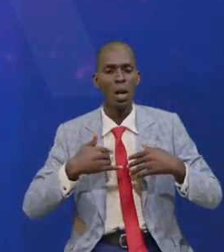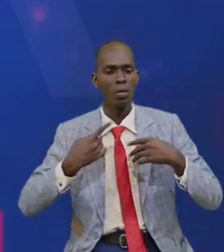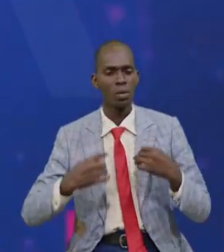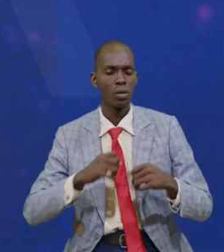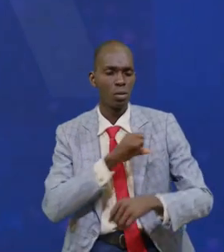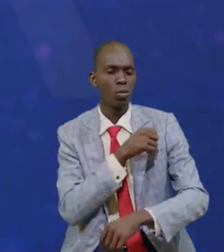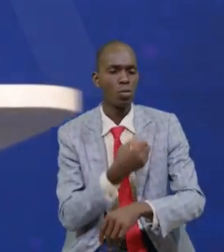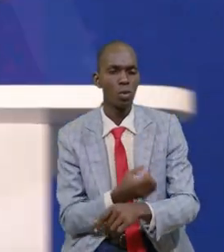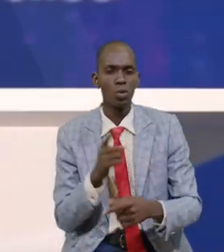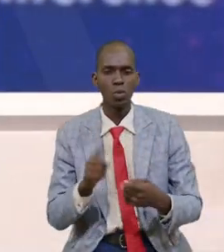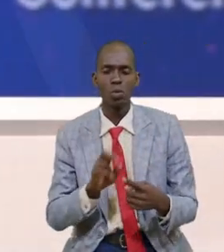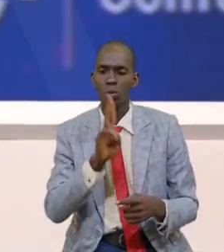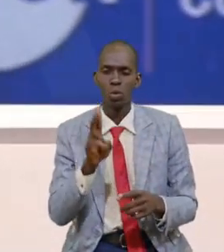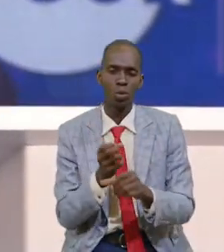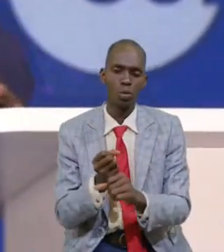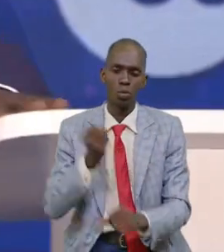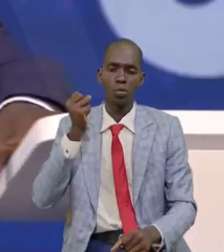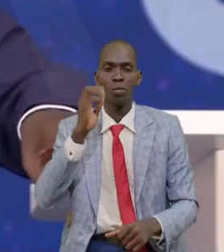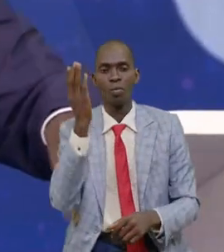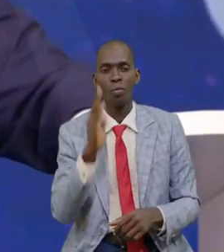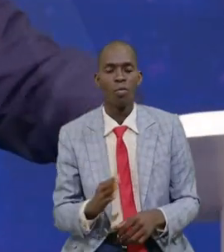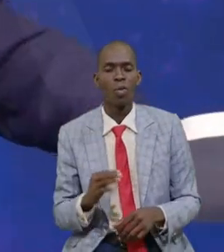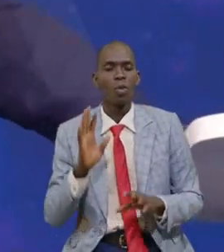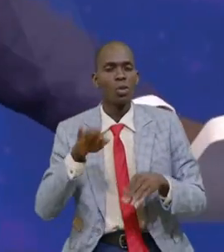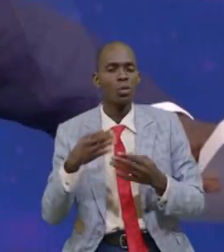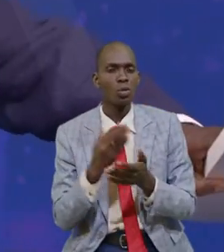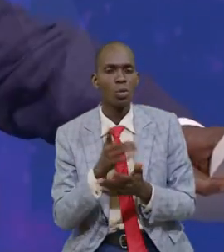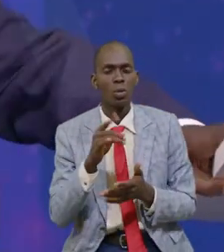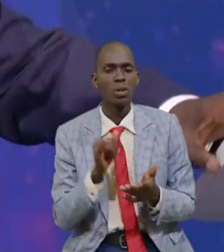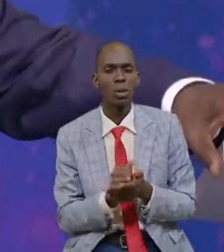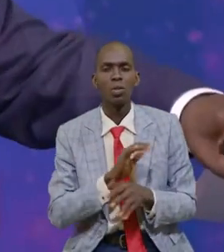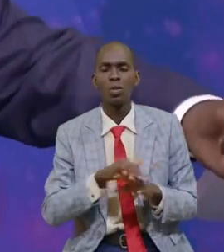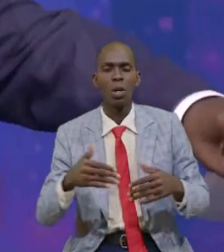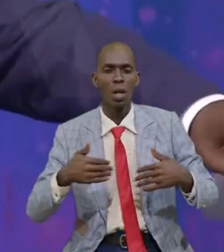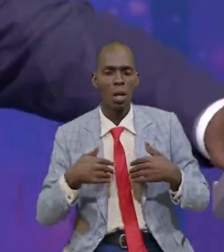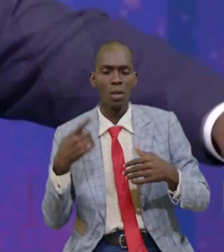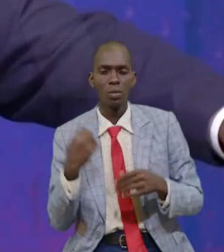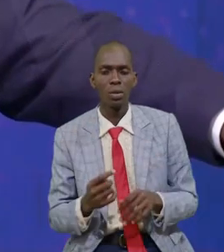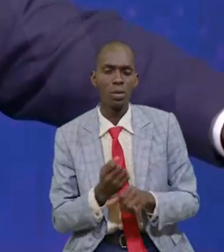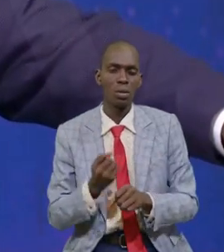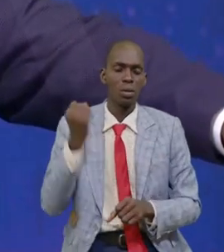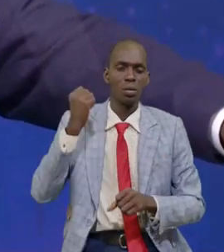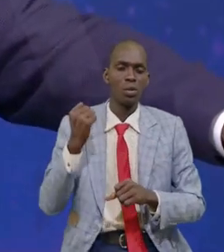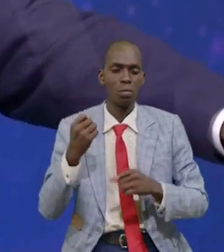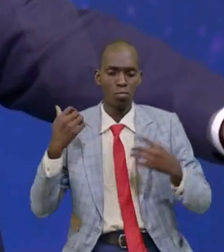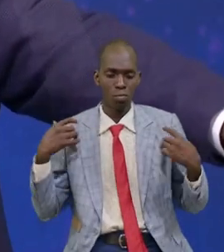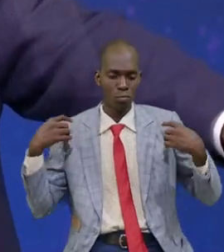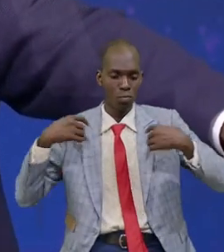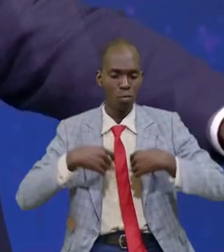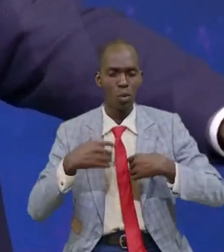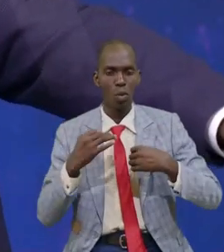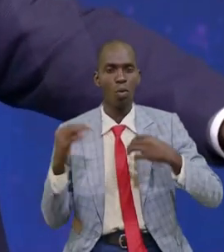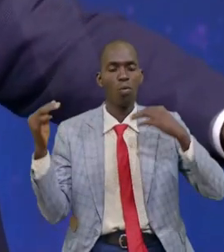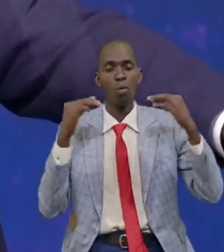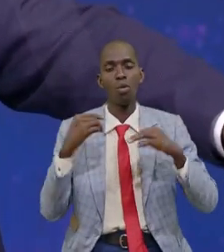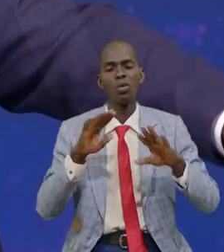somebody who does not have an armor bearer. We give you somebody who does not have the experience